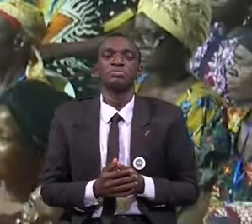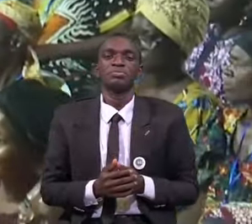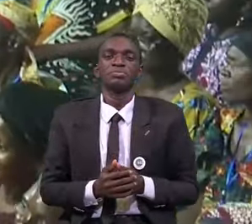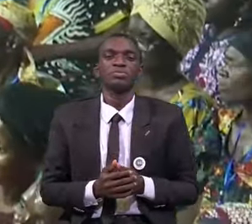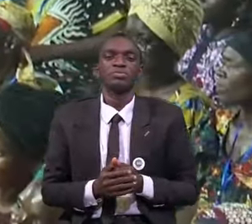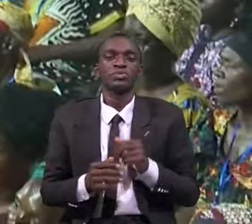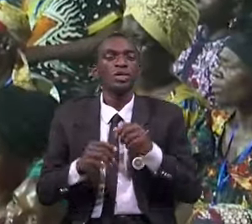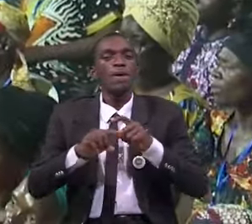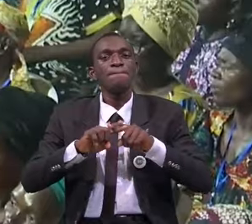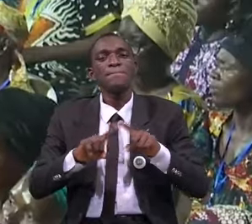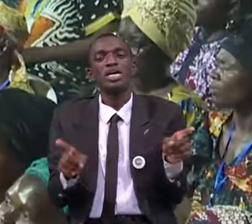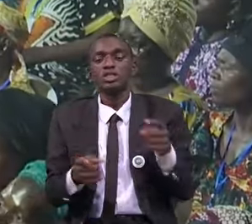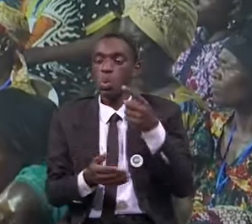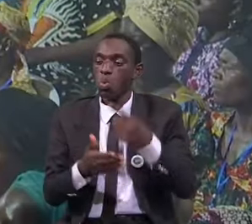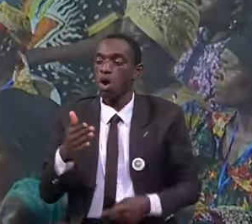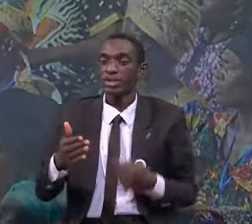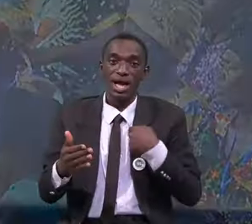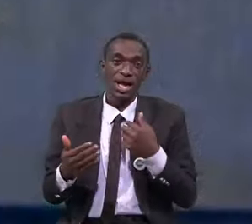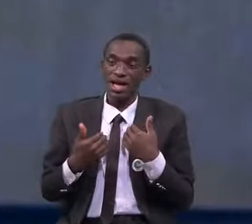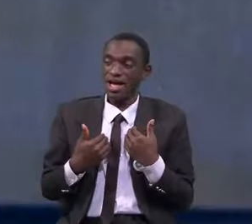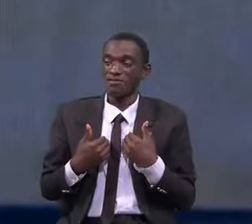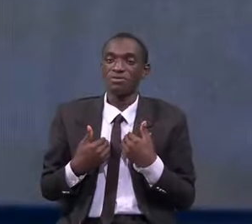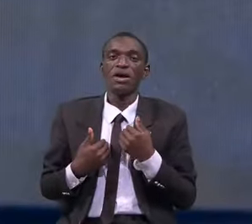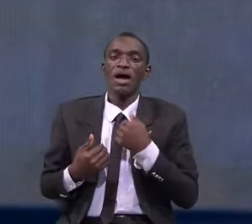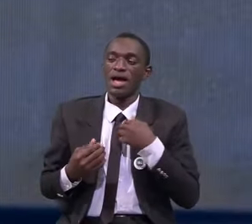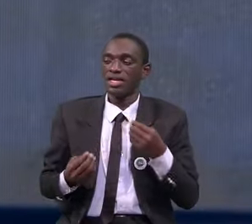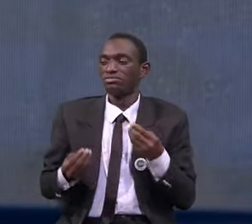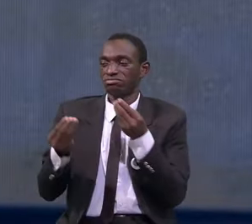But such as I have, give I thee.